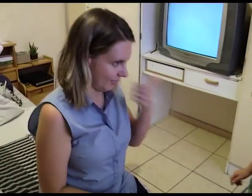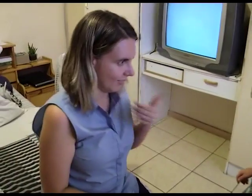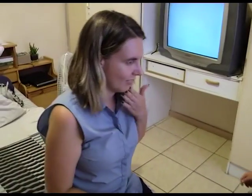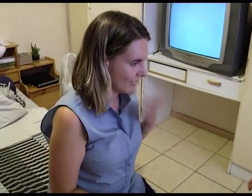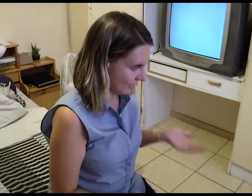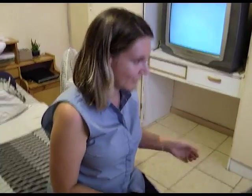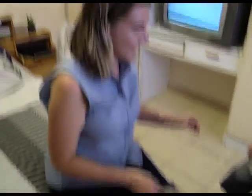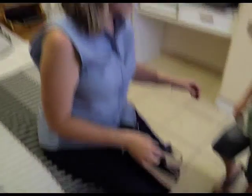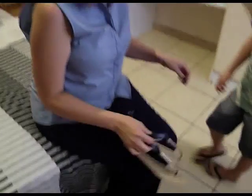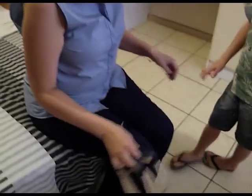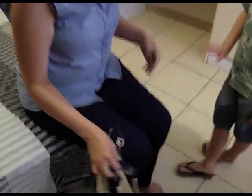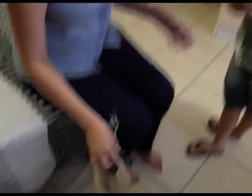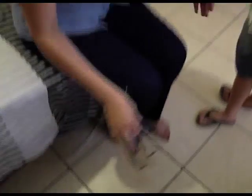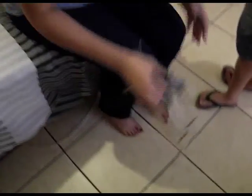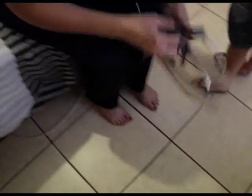Thank you.